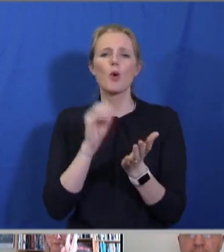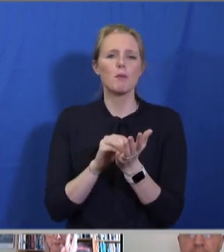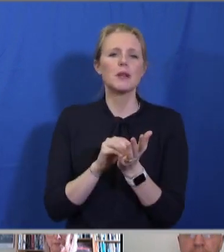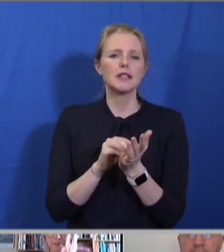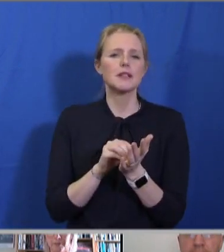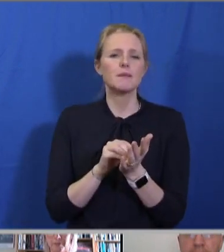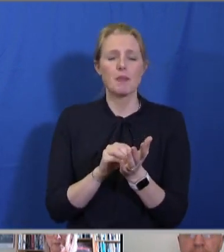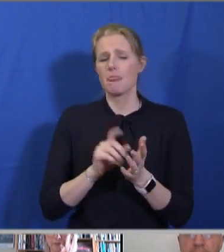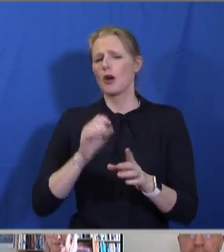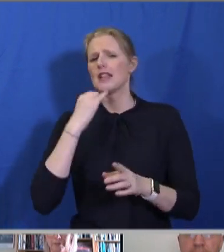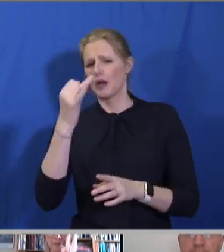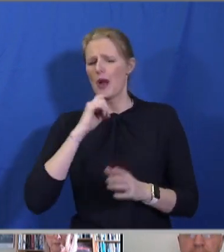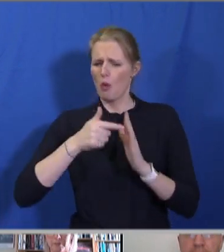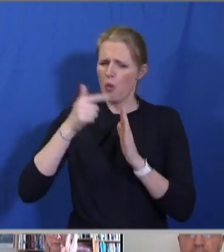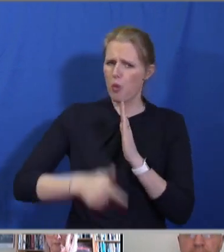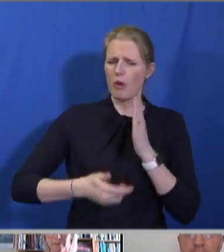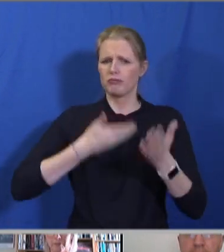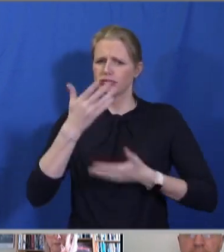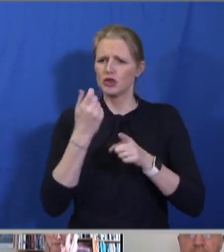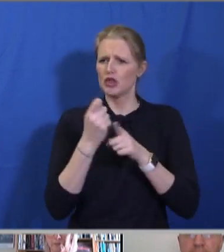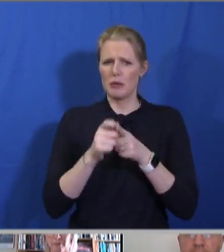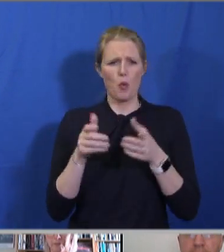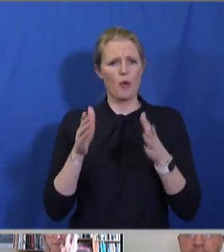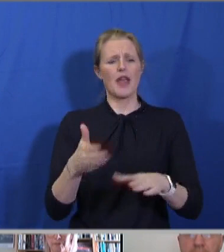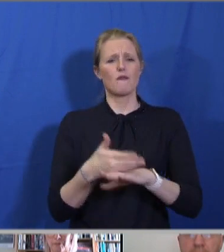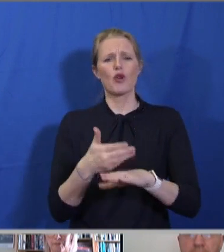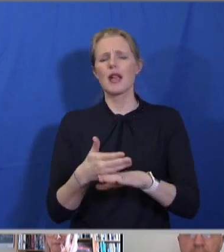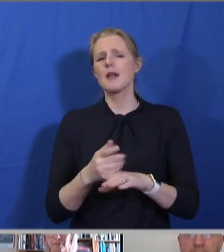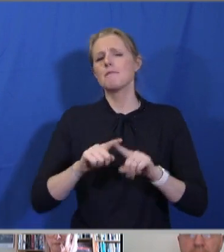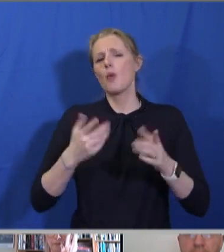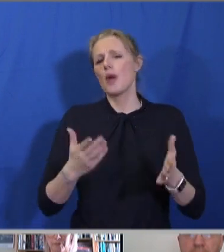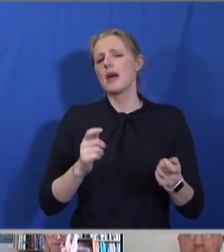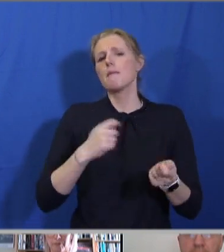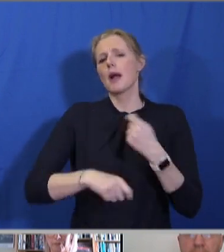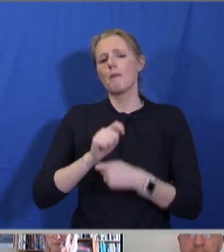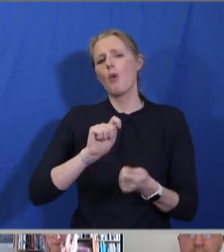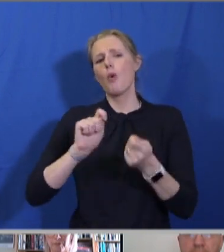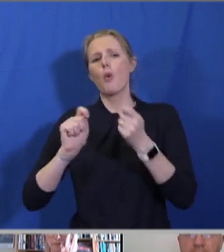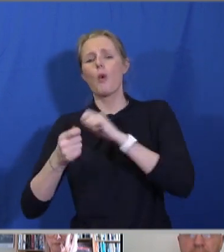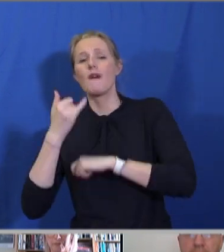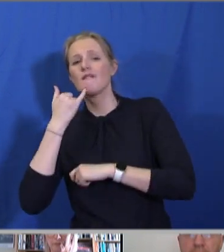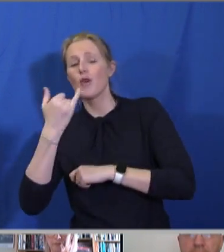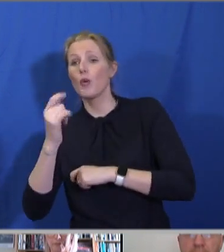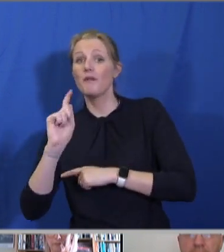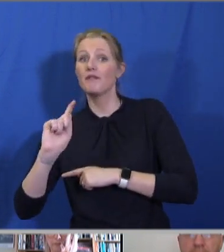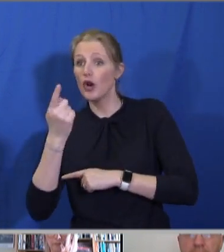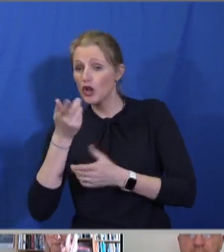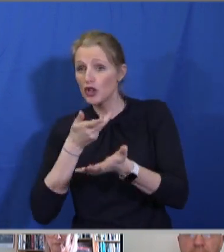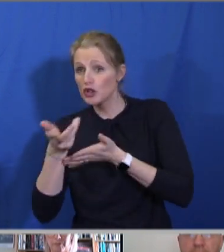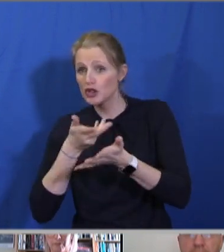well. We can go into some more detail then, but there has been a move towards a telephone-first model for consultation.